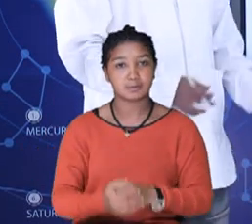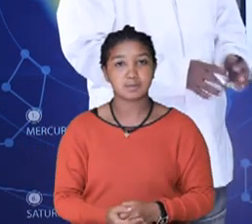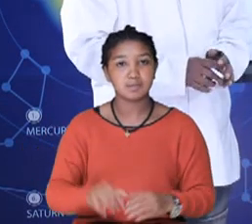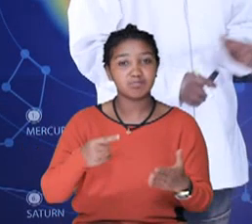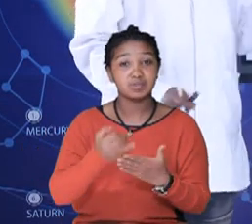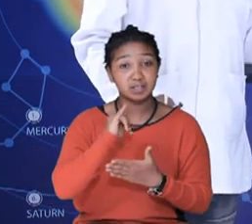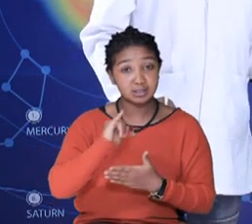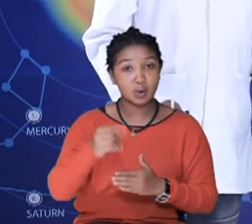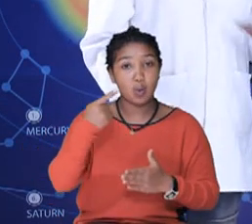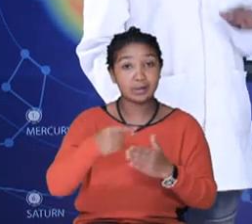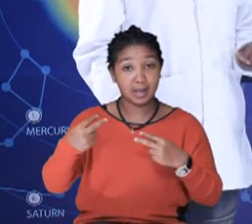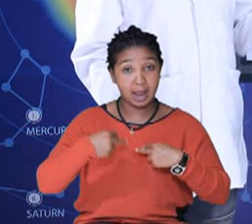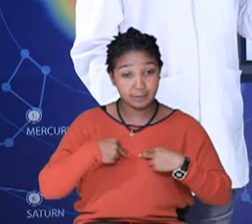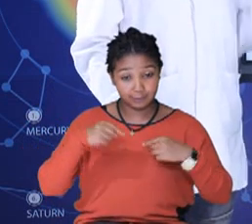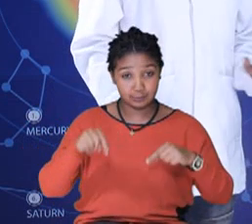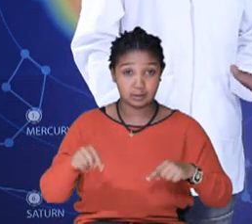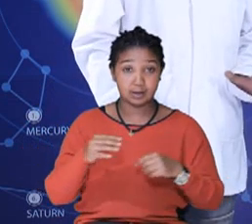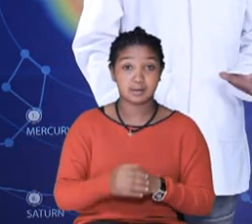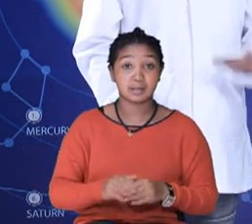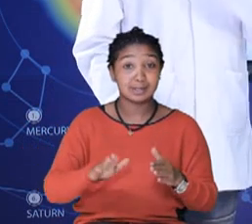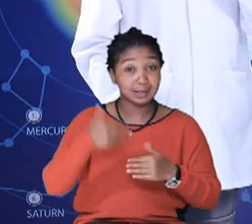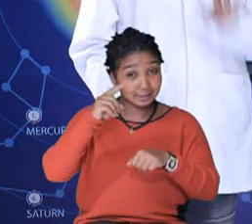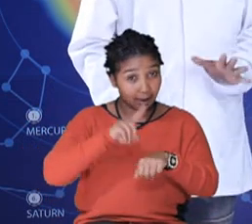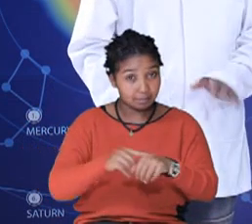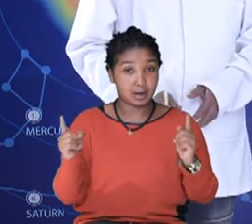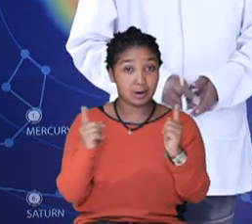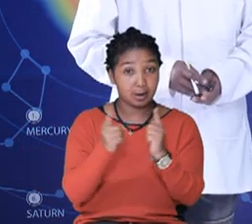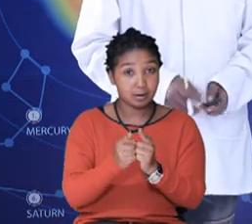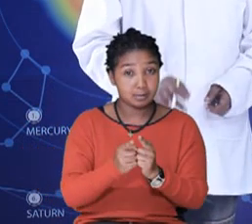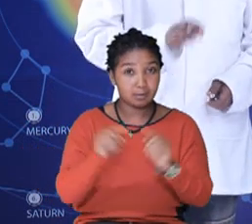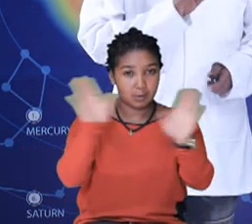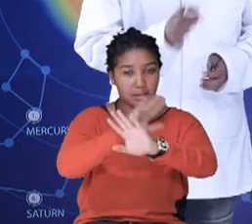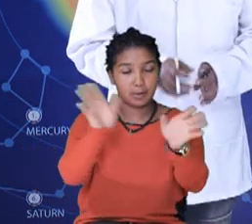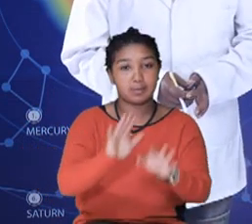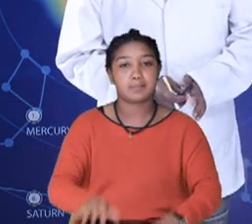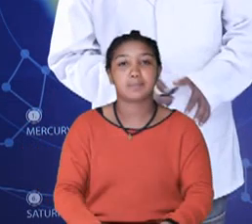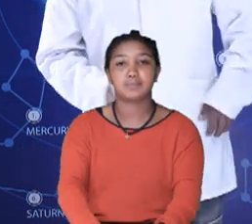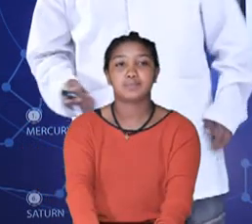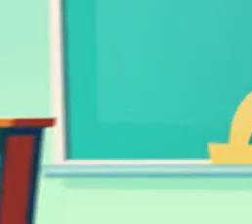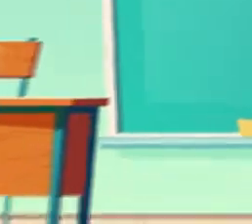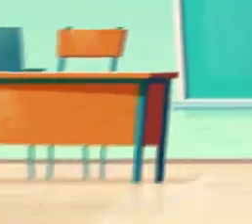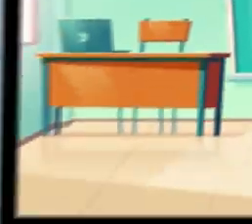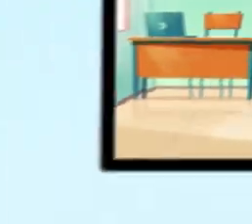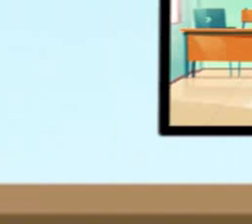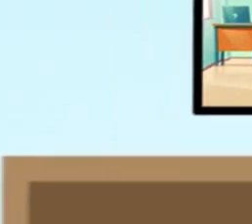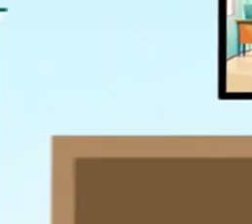Students, this is what I have for today. Until the next class, student, goodbye.